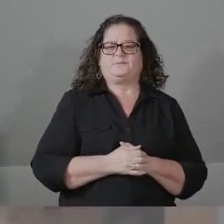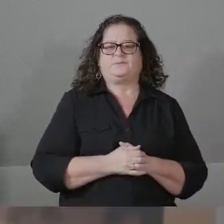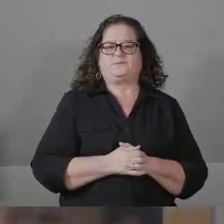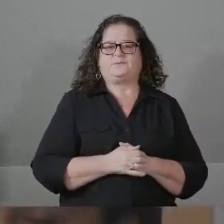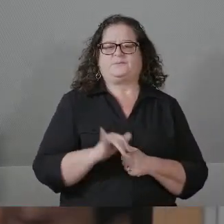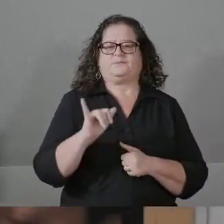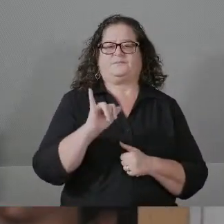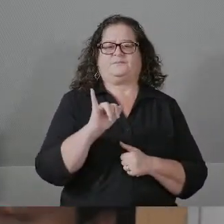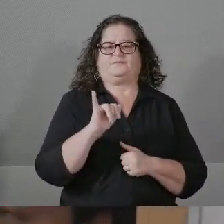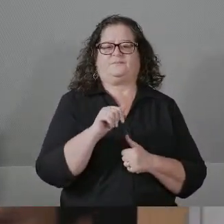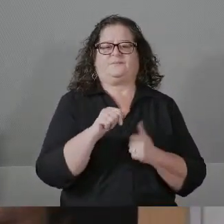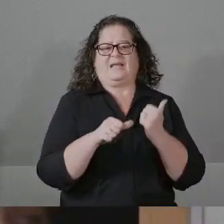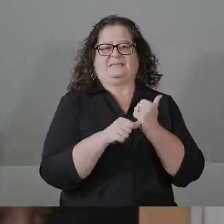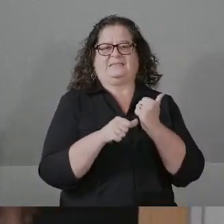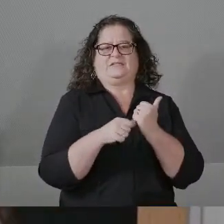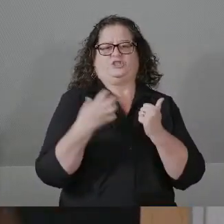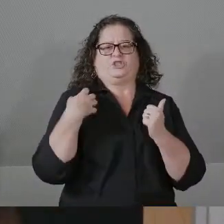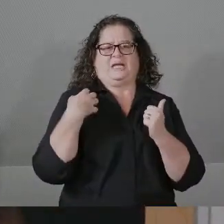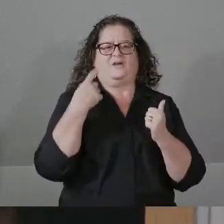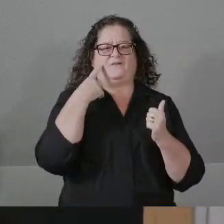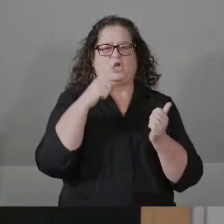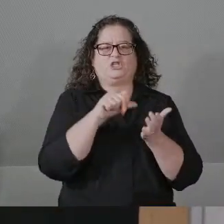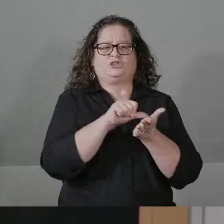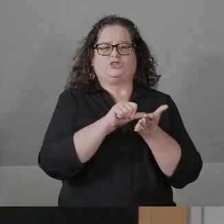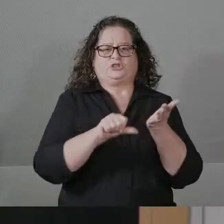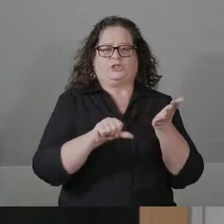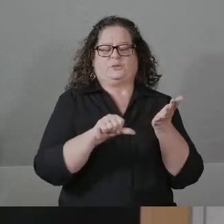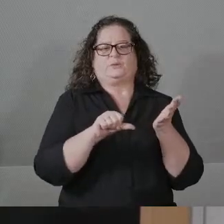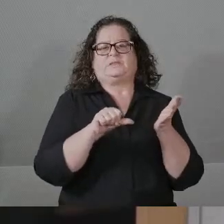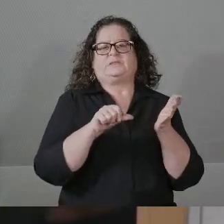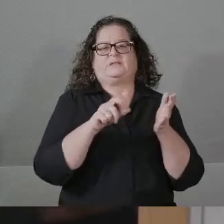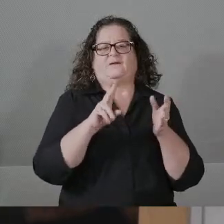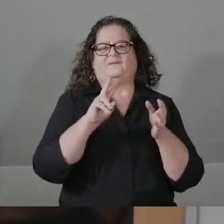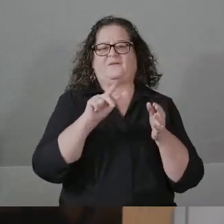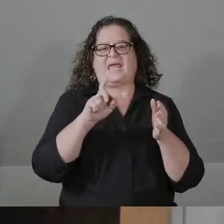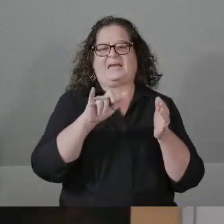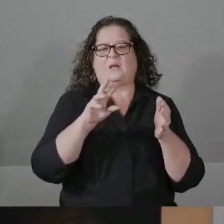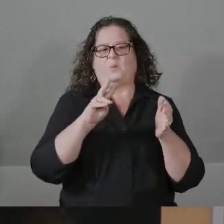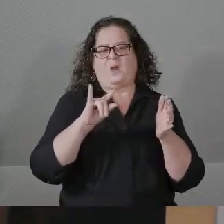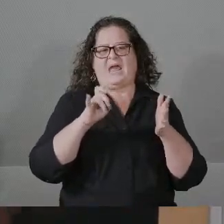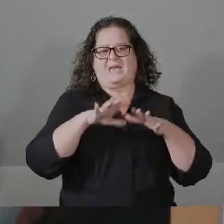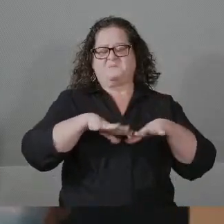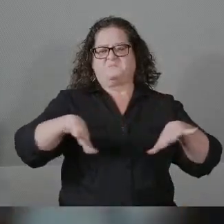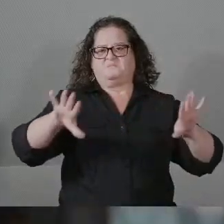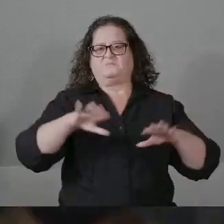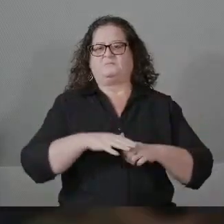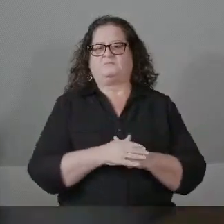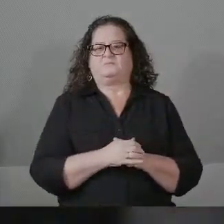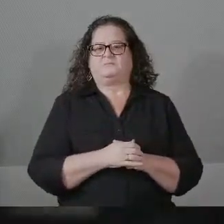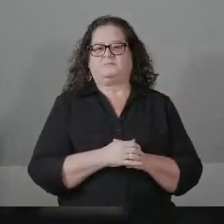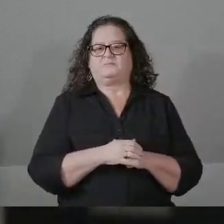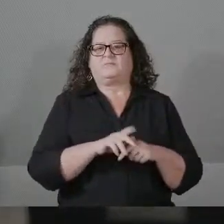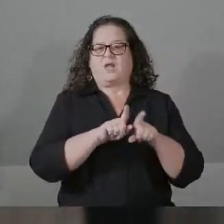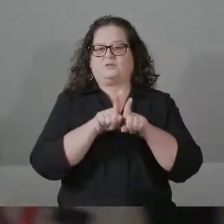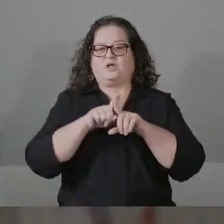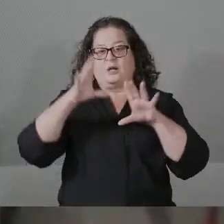Valleywise. He also serves as the president of the Arizona Medical Association. Come on up, Dr. Goldberg. Thank you very